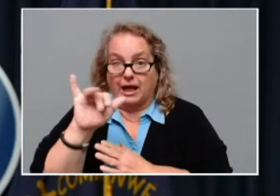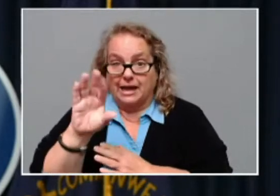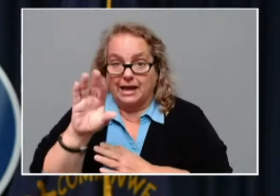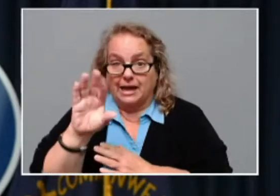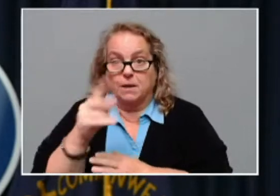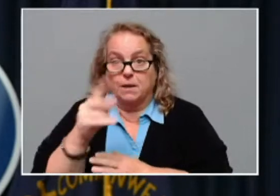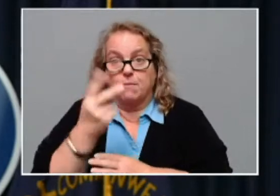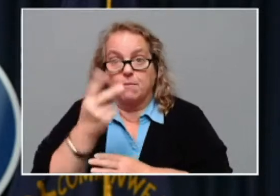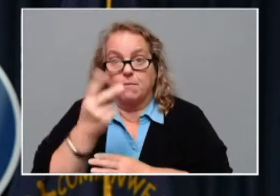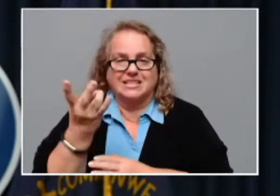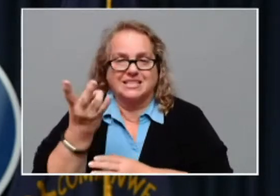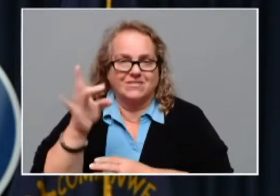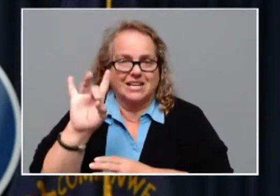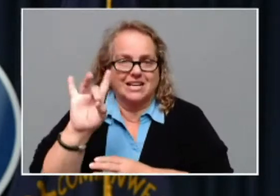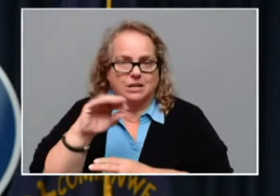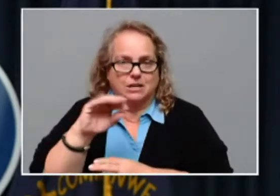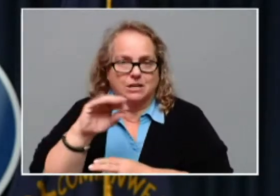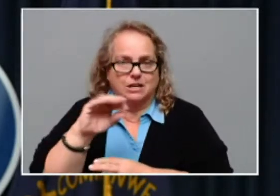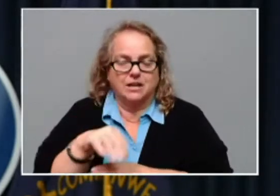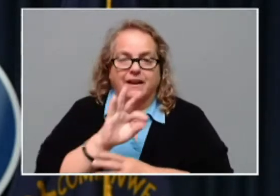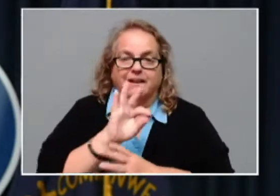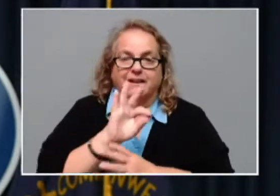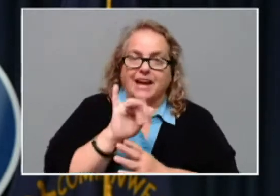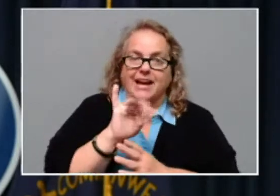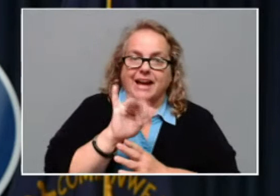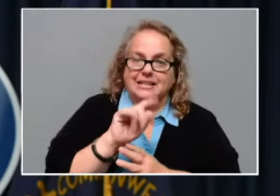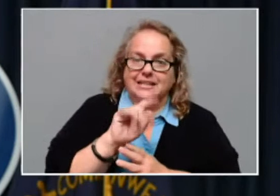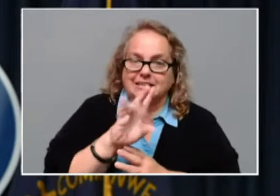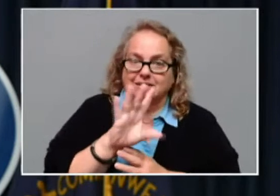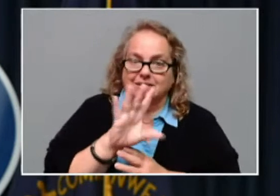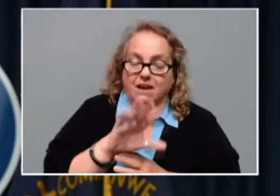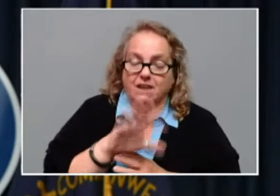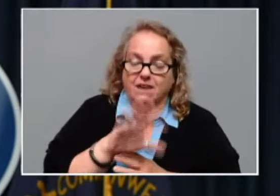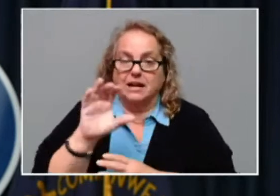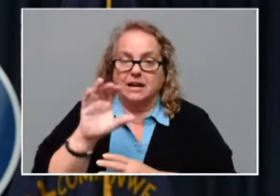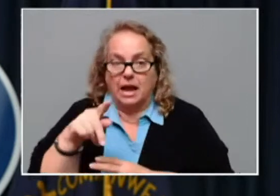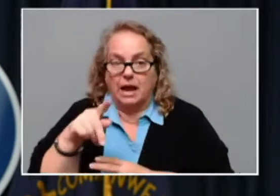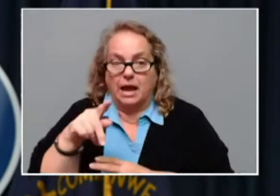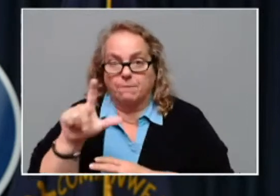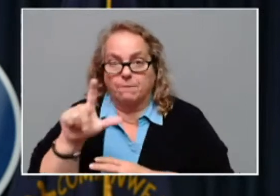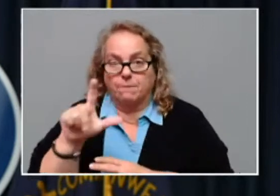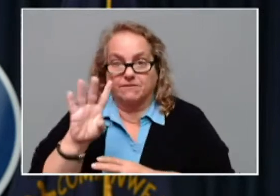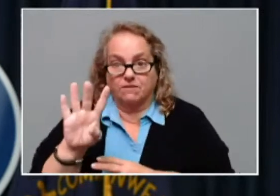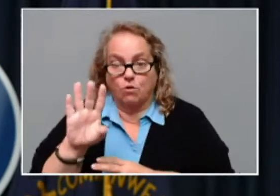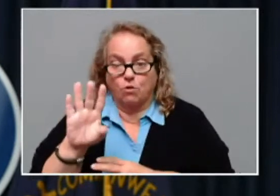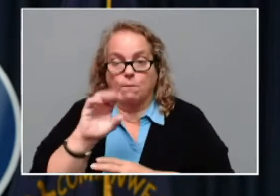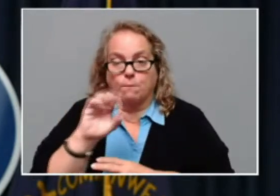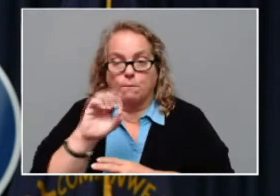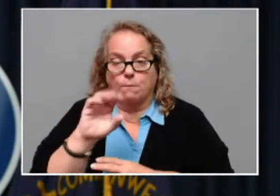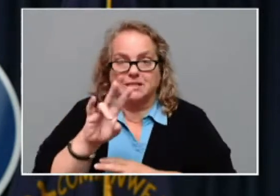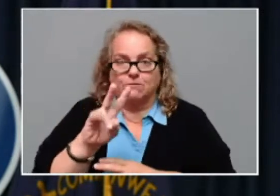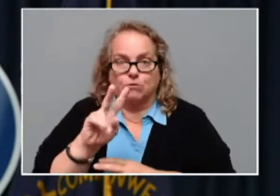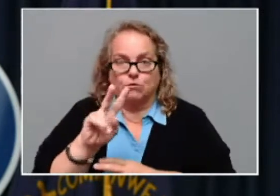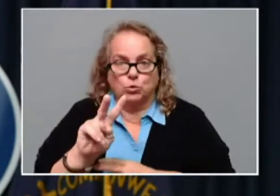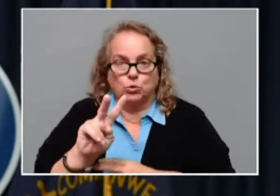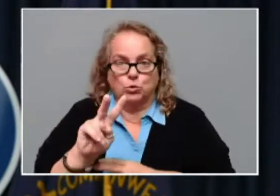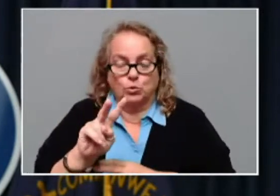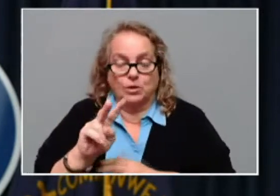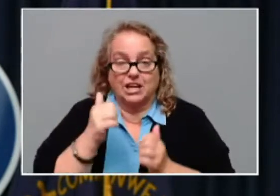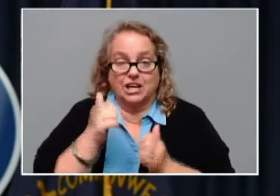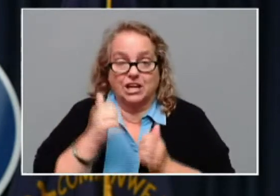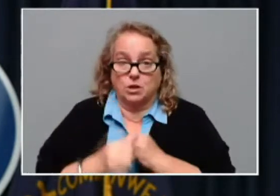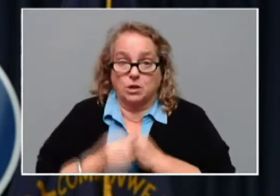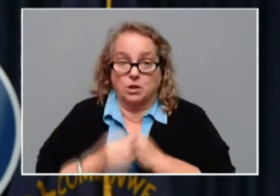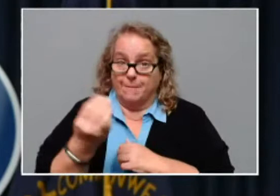Fayette 75, Campbell 74, Boone of 72. Now, each Monday we look at this both demographically